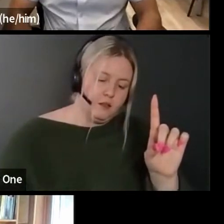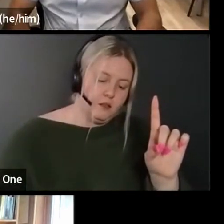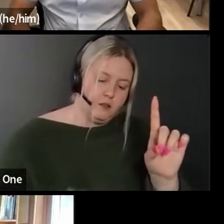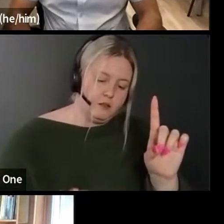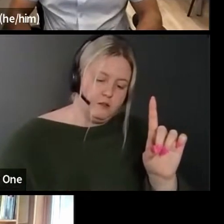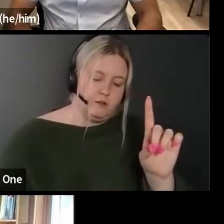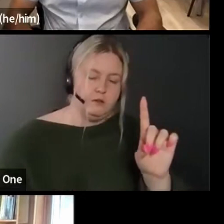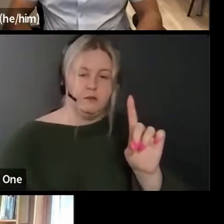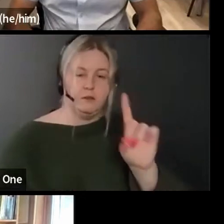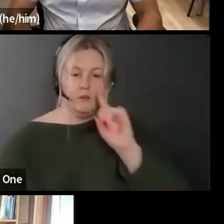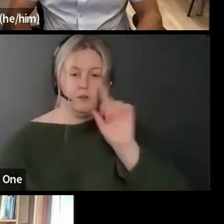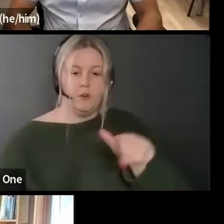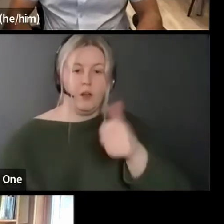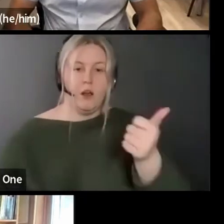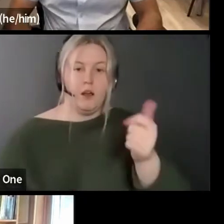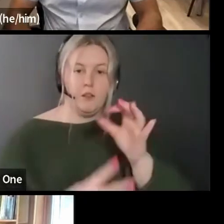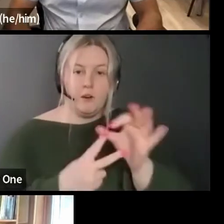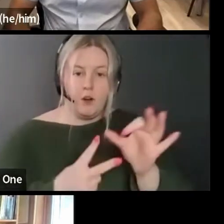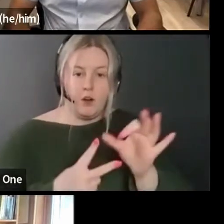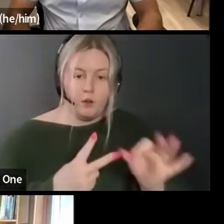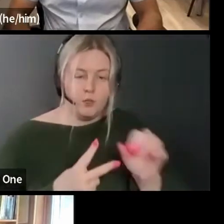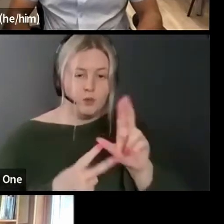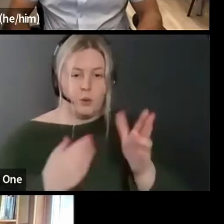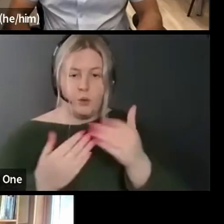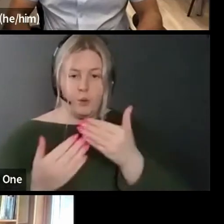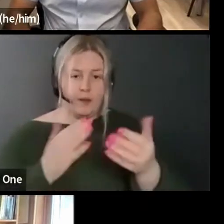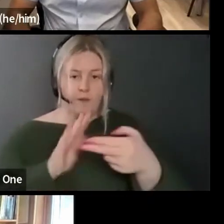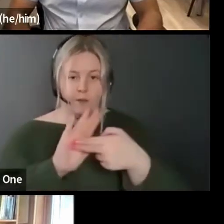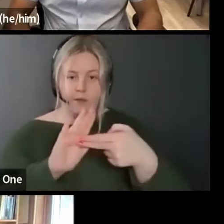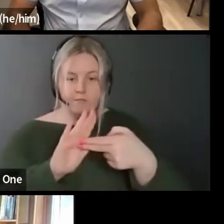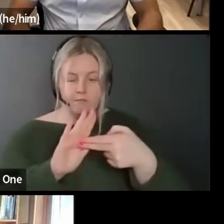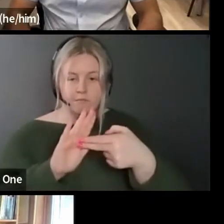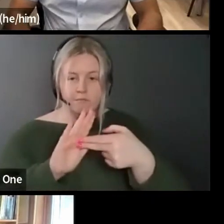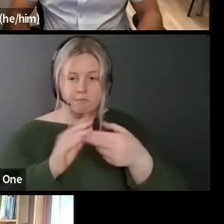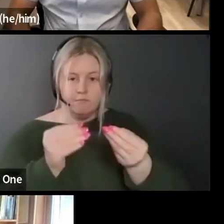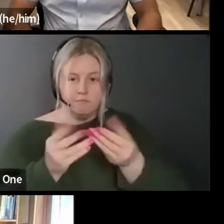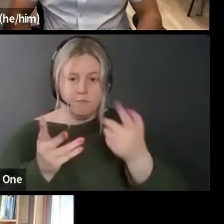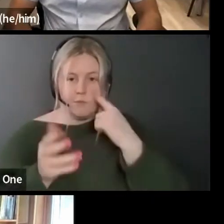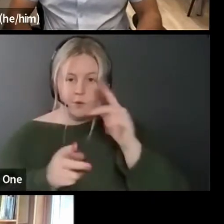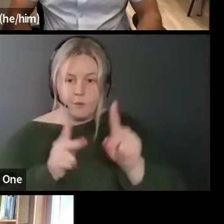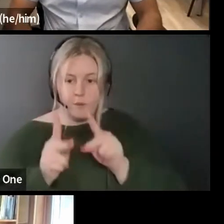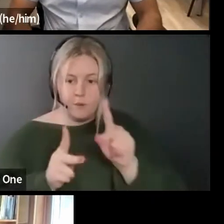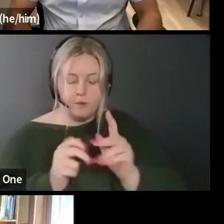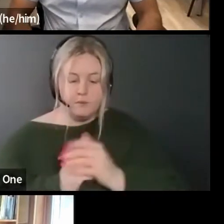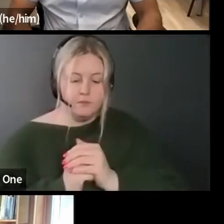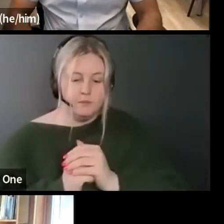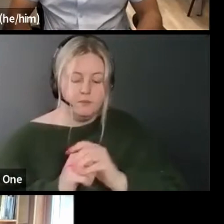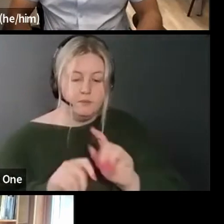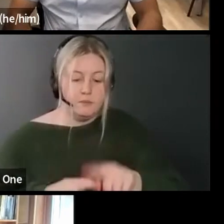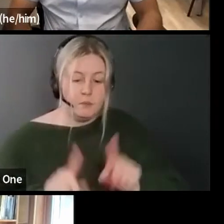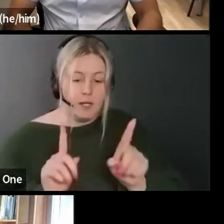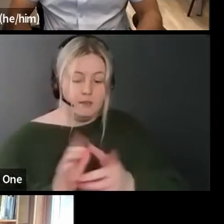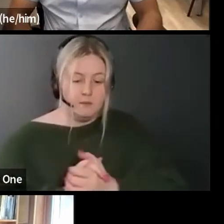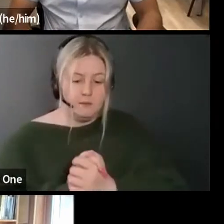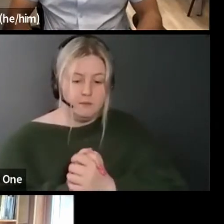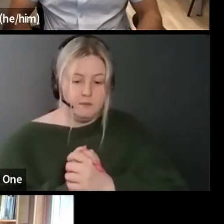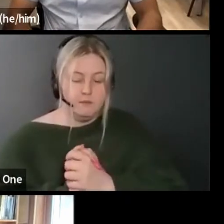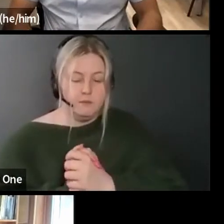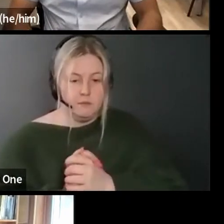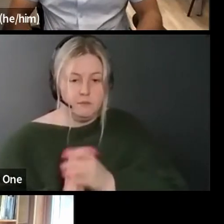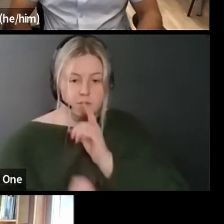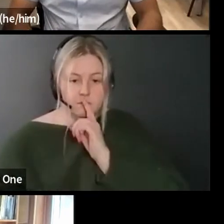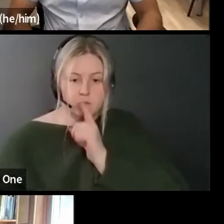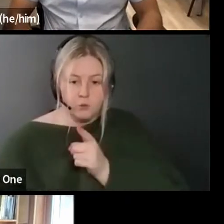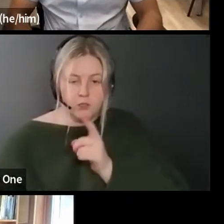like alternative for folks or however they present it to folks. But it's really just forcing people